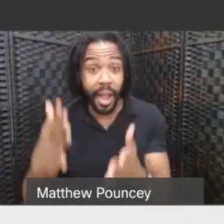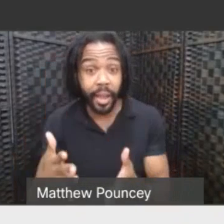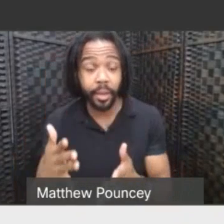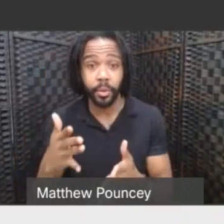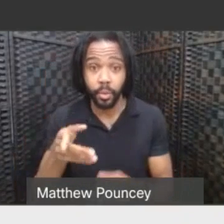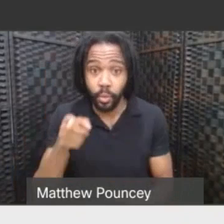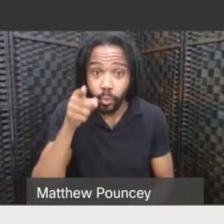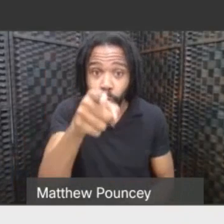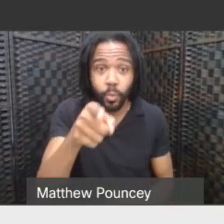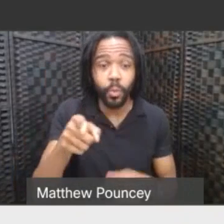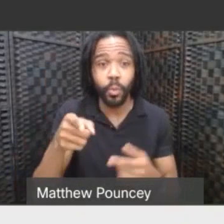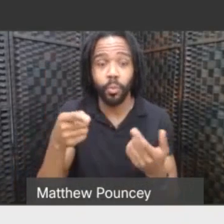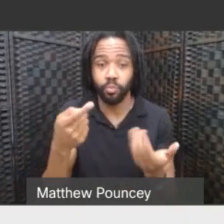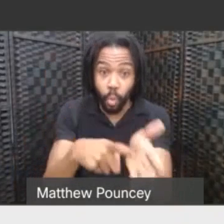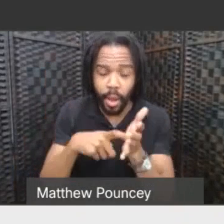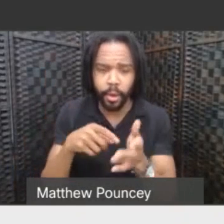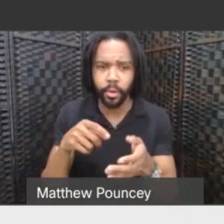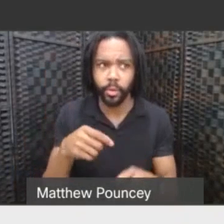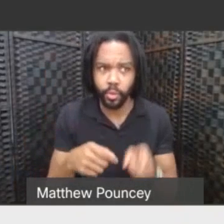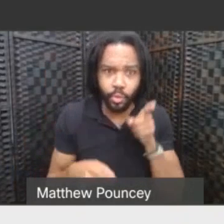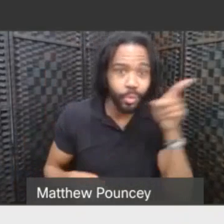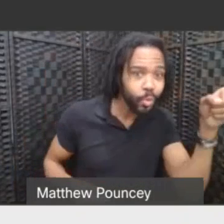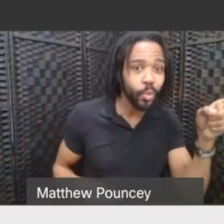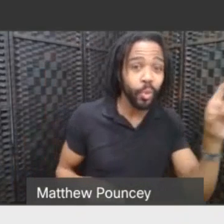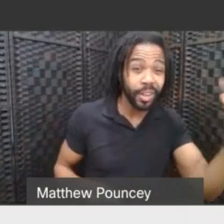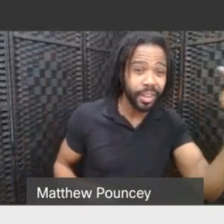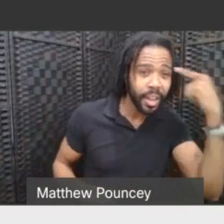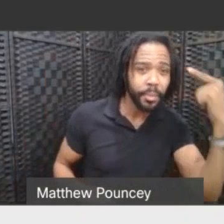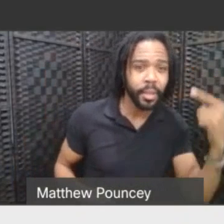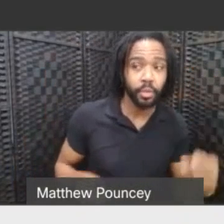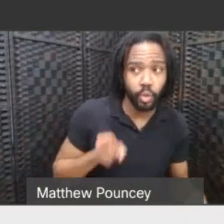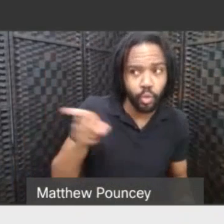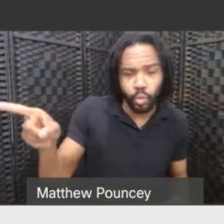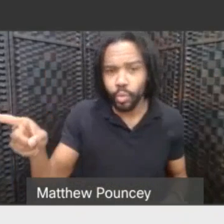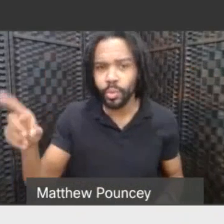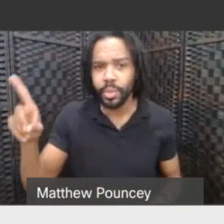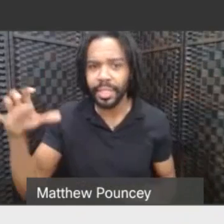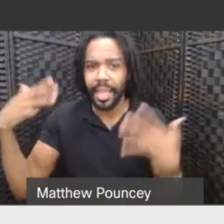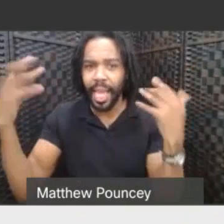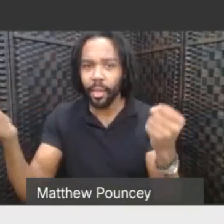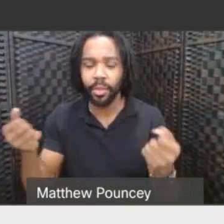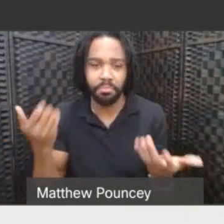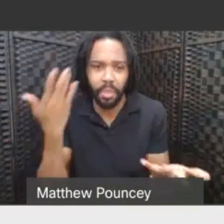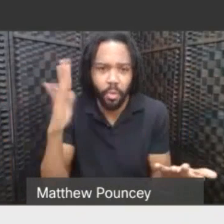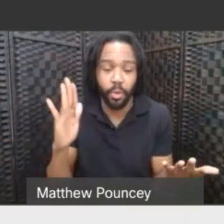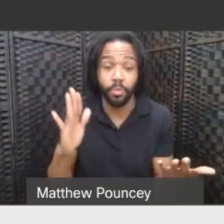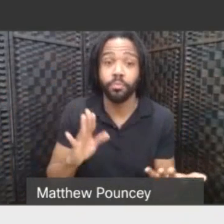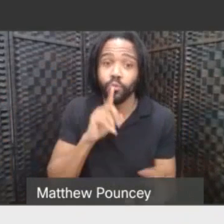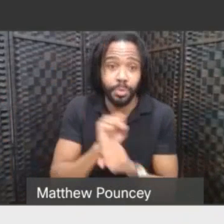elected to mandate it, or you, the government, has elected to mandate it. DC Health has, in fact, mandated